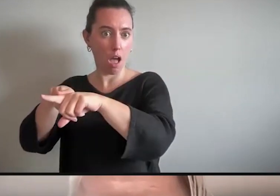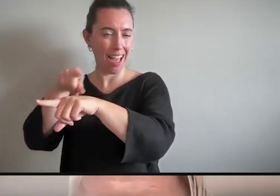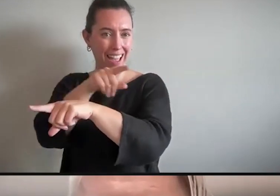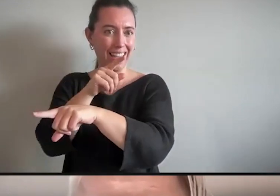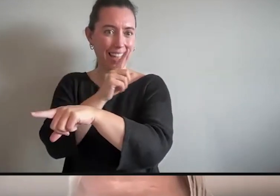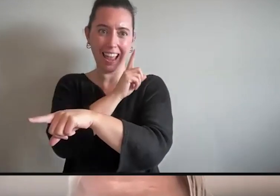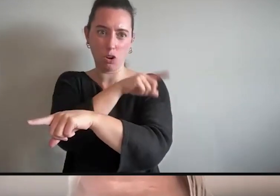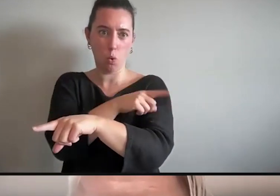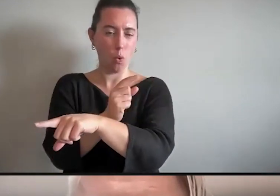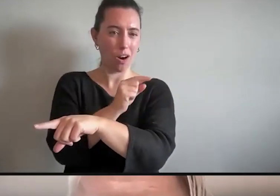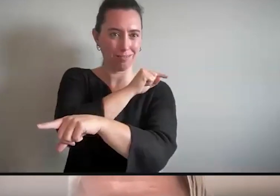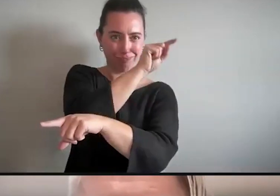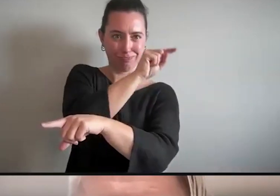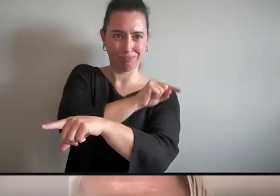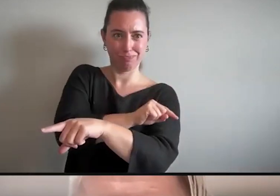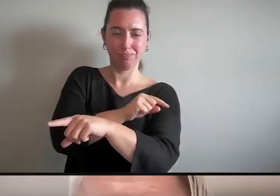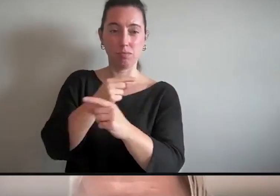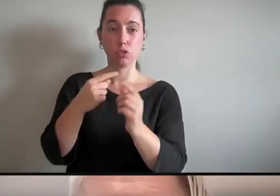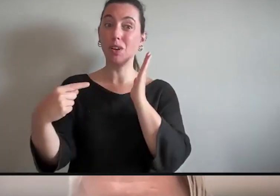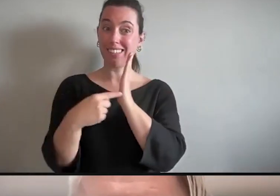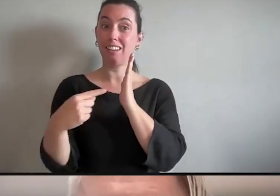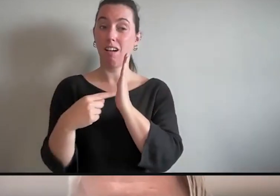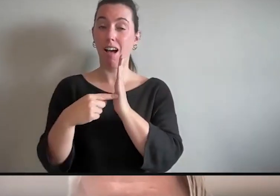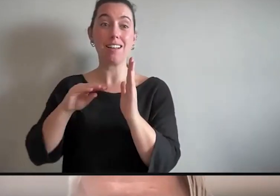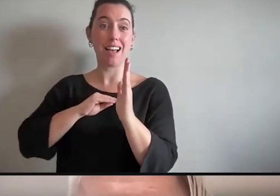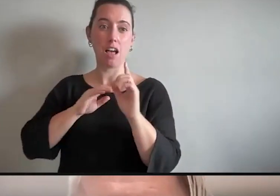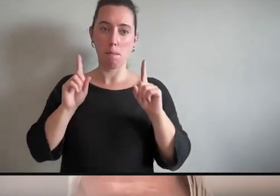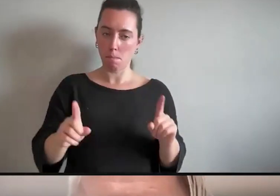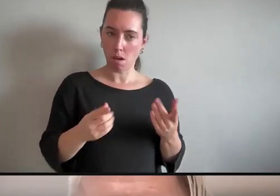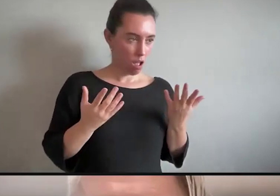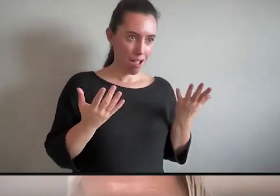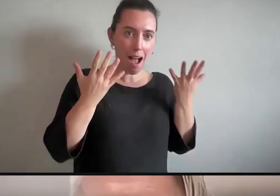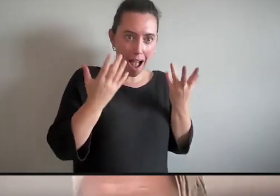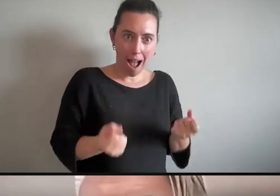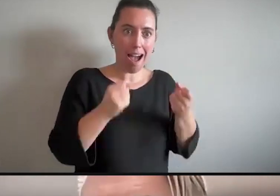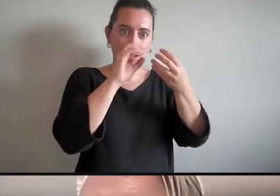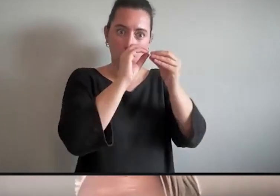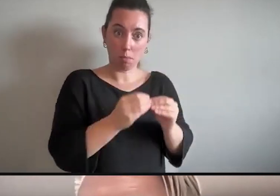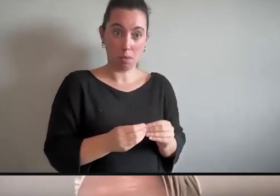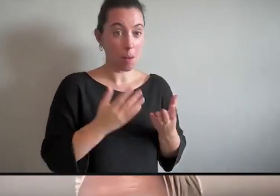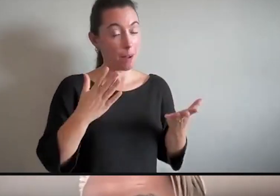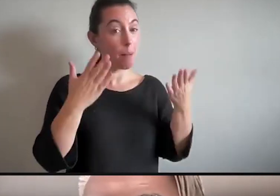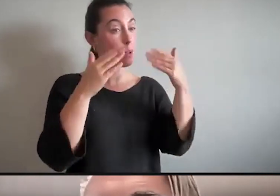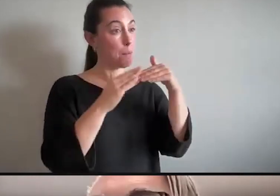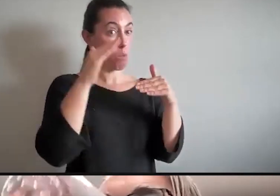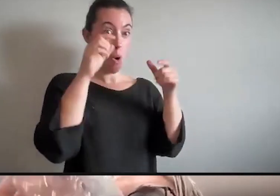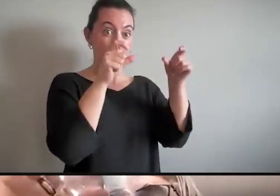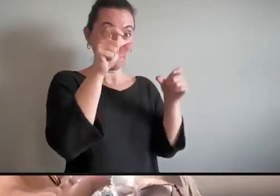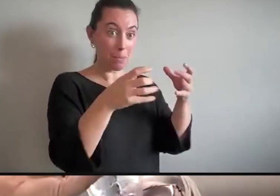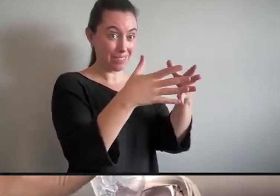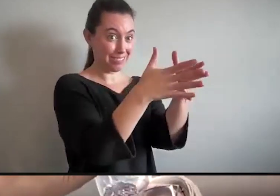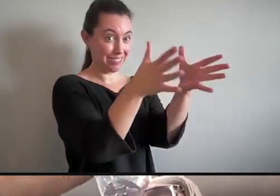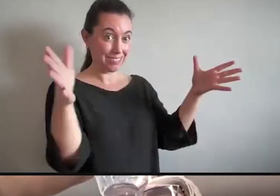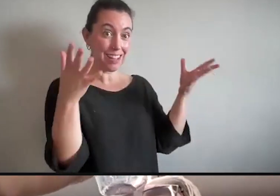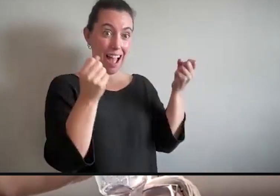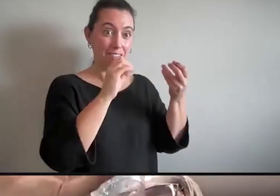very highly on the technical side, but I see many more problems and a broader group having problems on the kind of other side, content side,